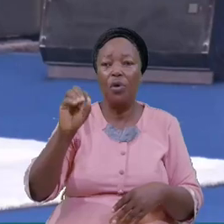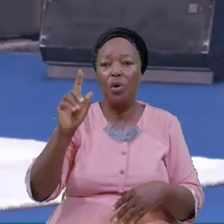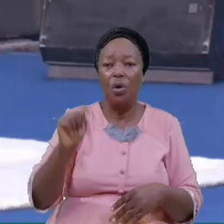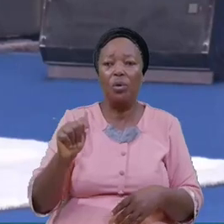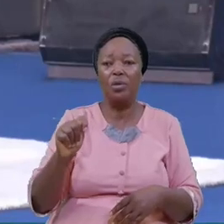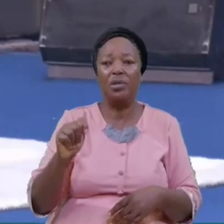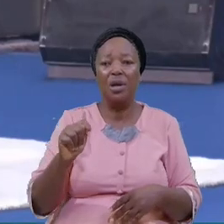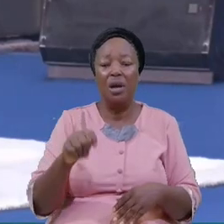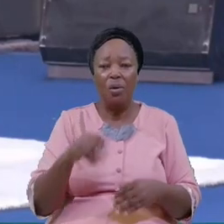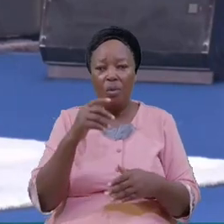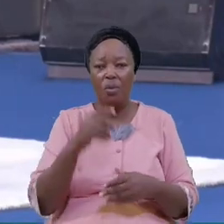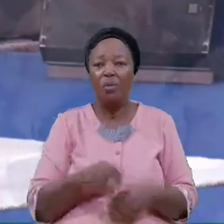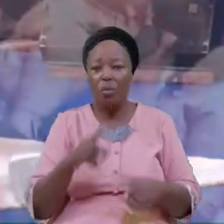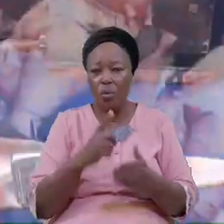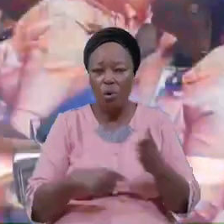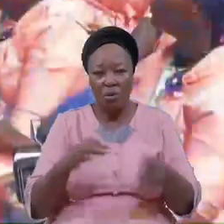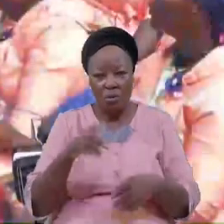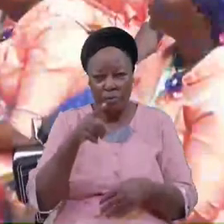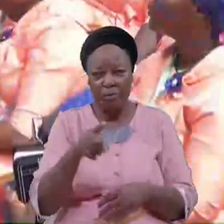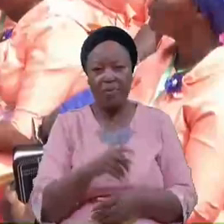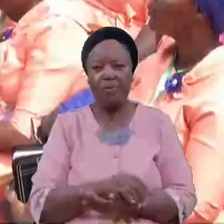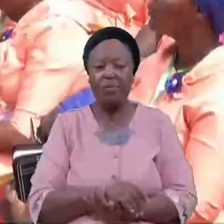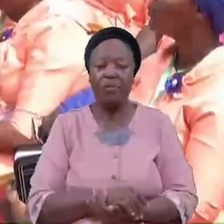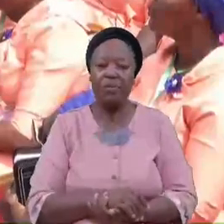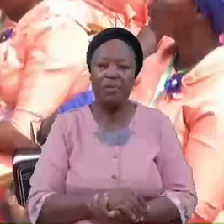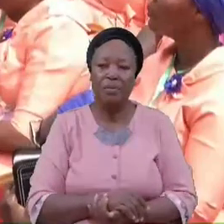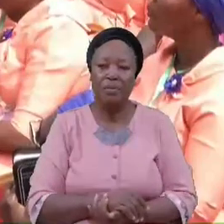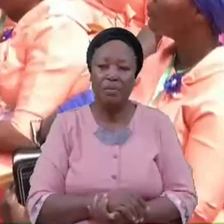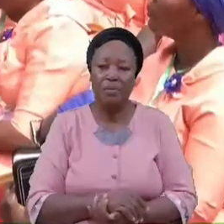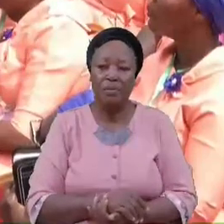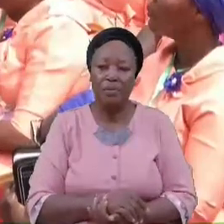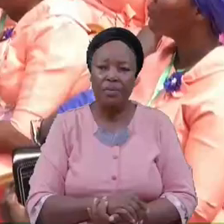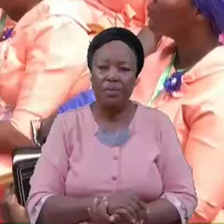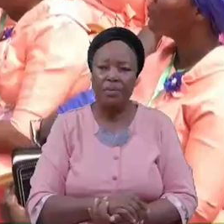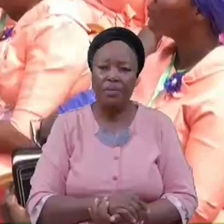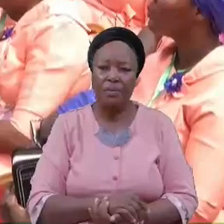L'armée formée dans sa maison pour aller combattre afin de sauver Lot.